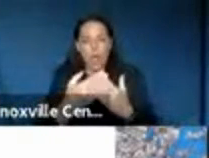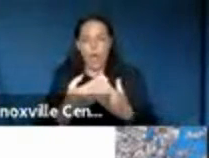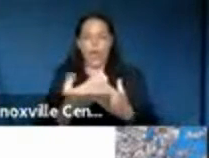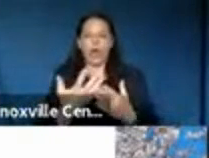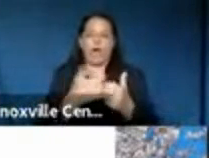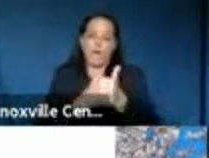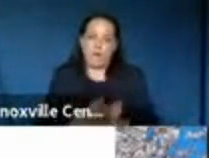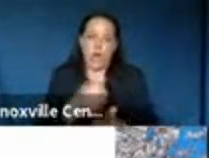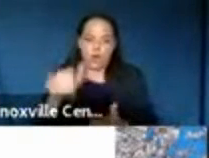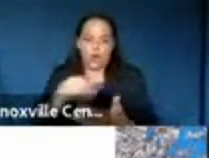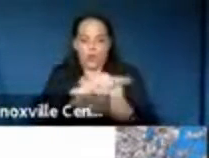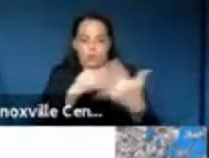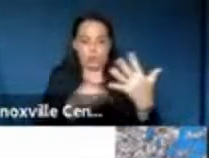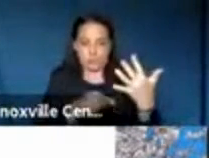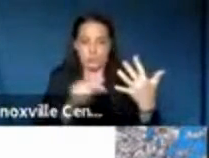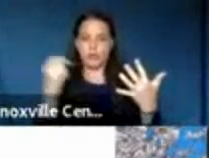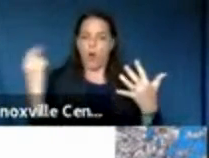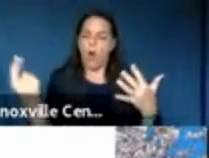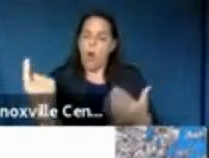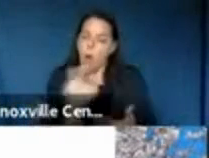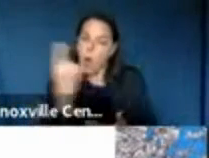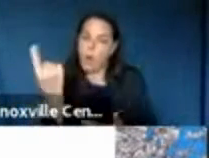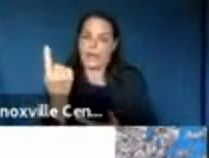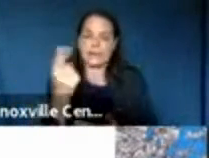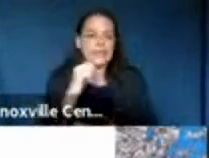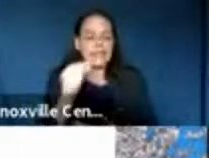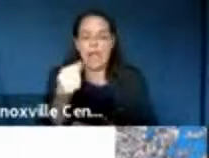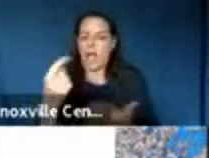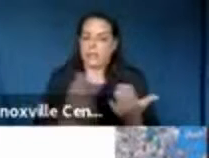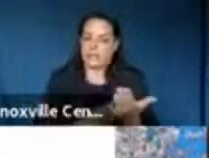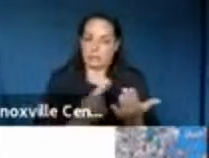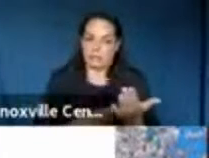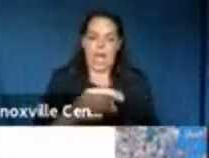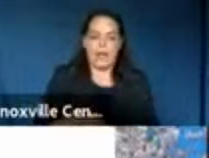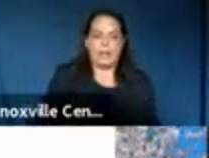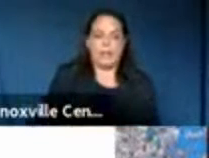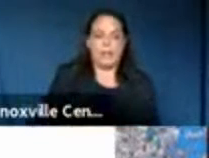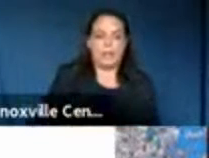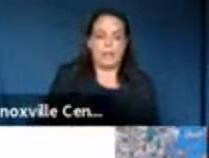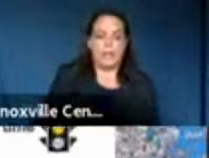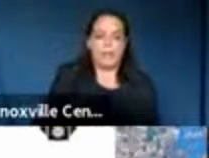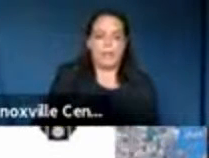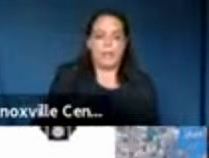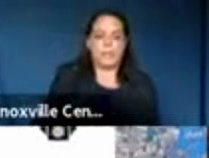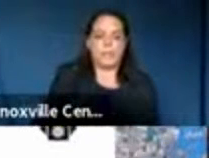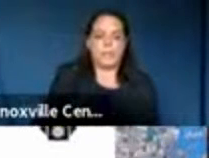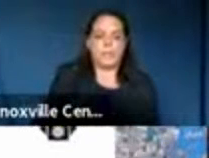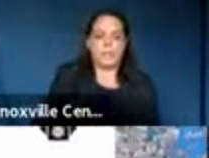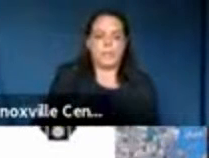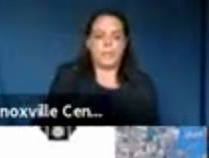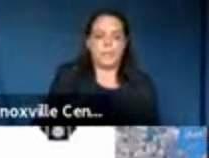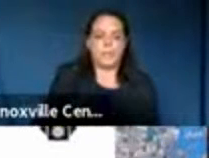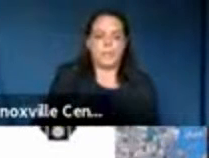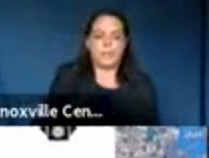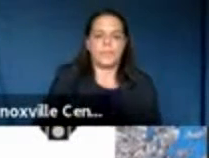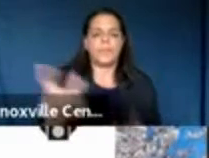the 5 core actions all of the time, not just some of the time. Our second